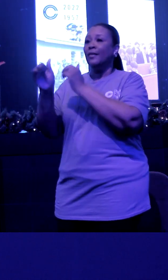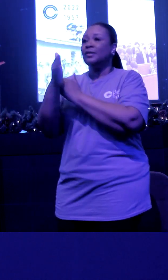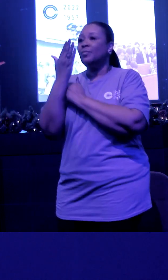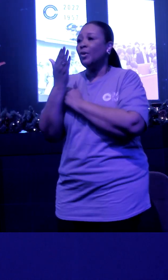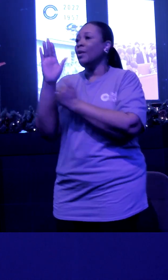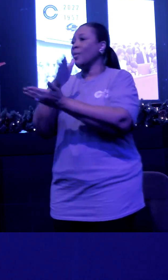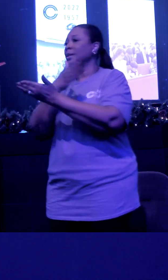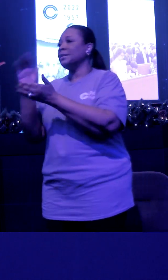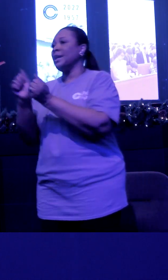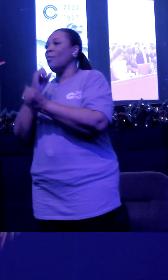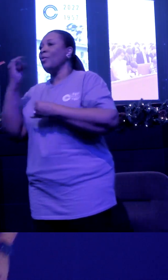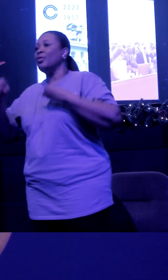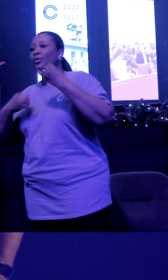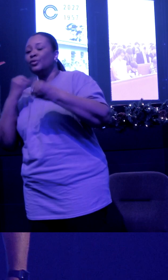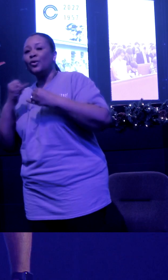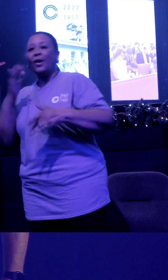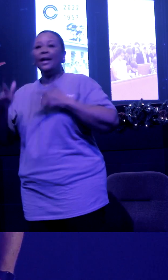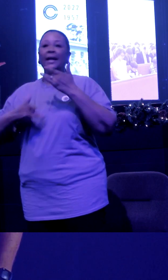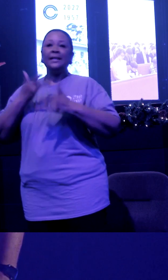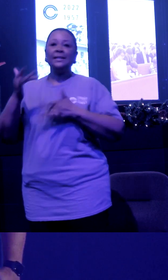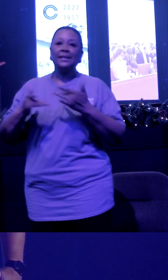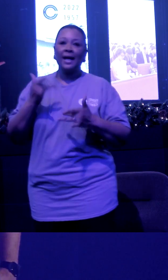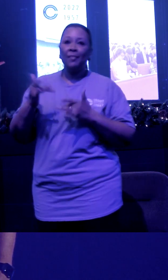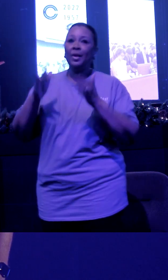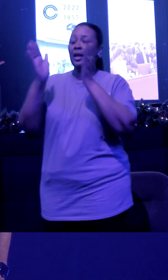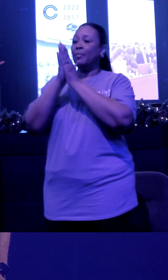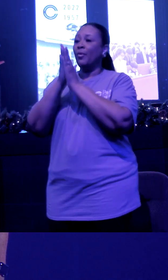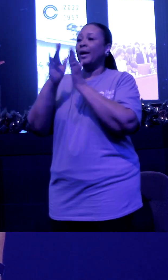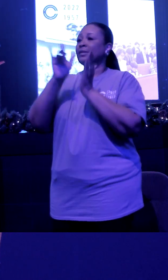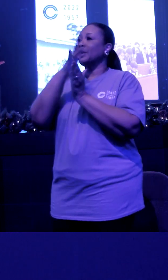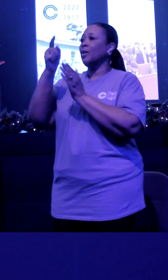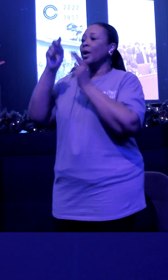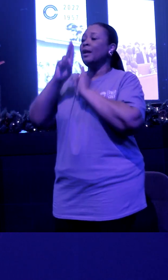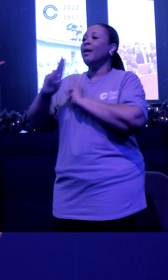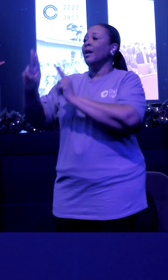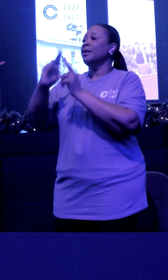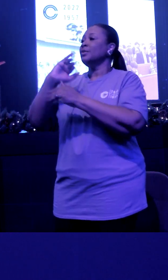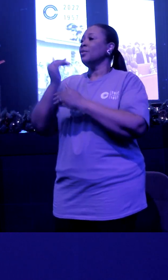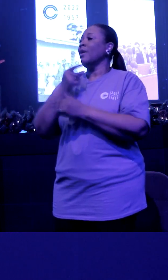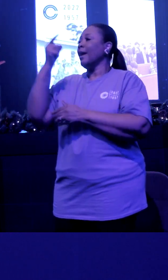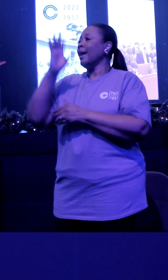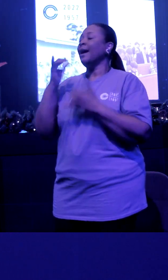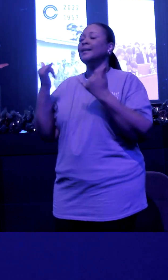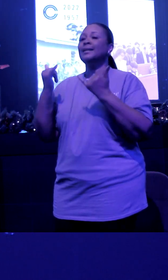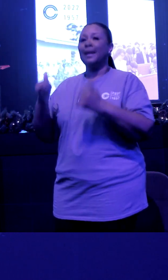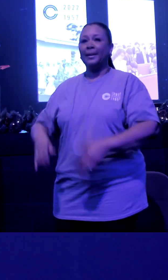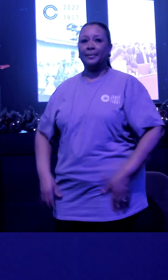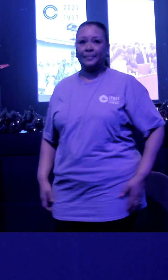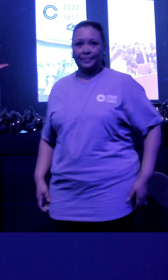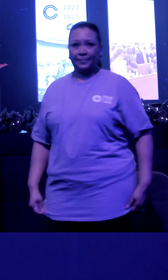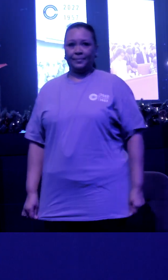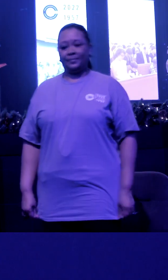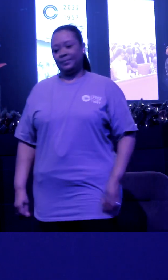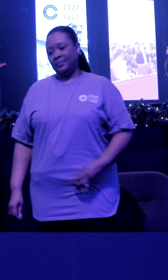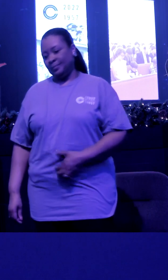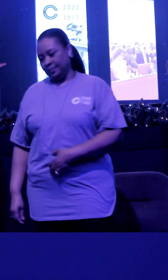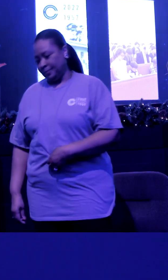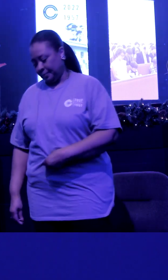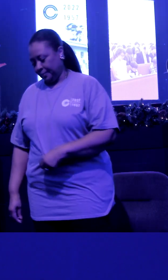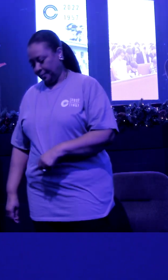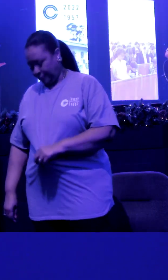going to sing with joy and excitement and give praise and glory and honor to our great God today. Here we go.